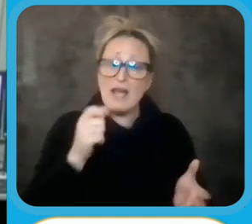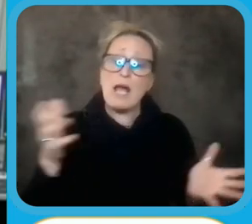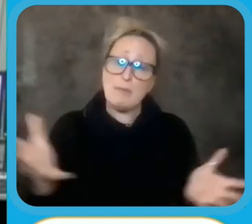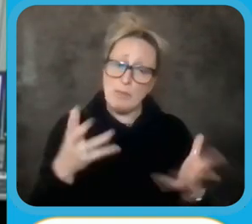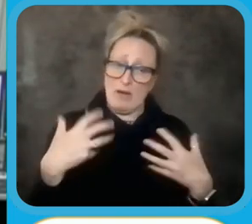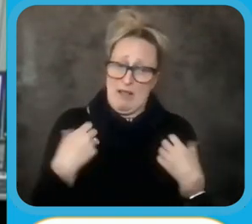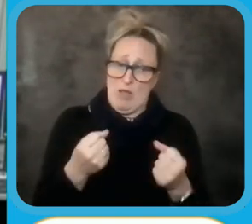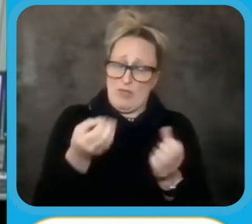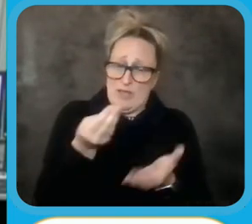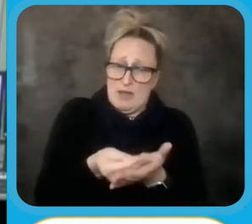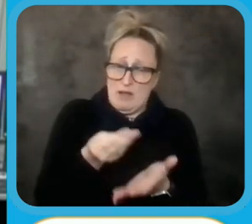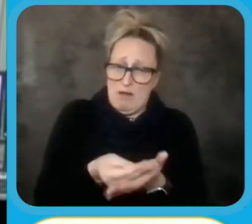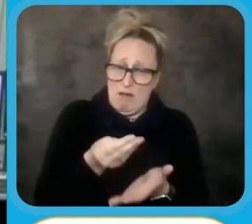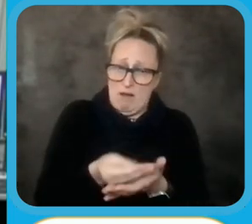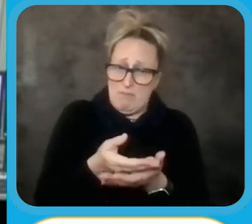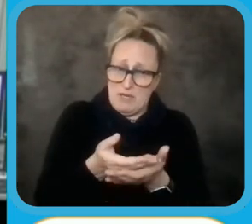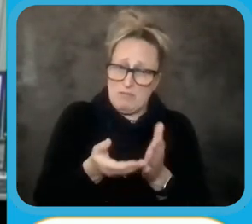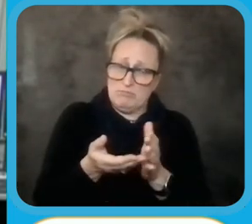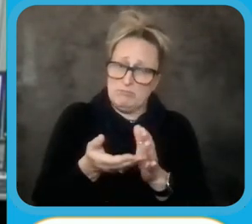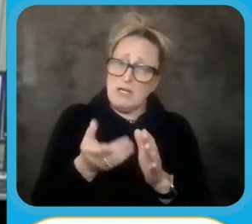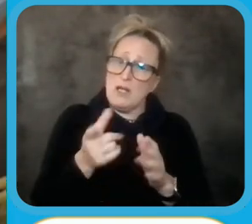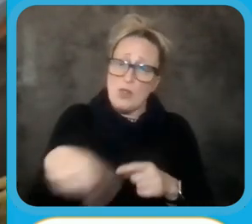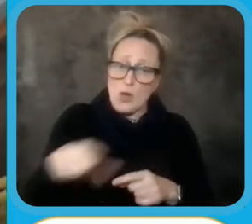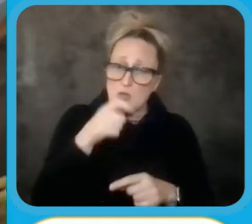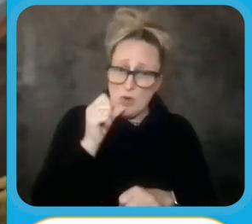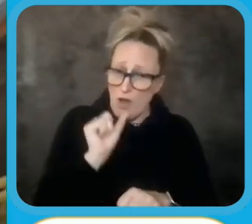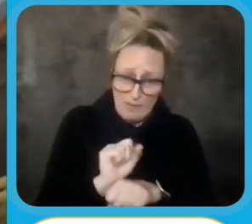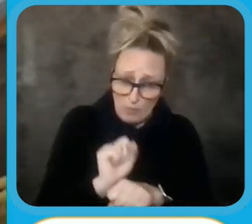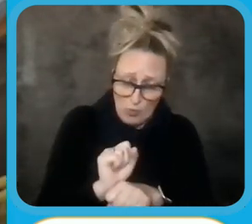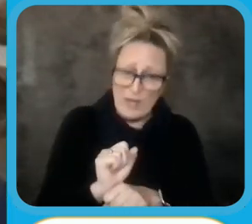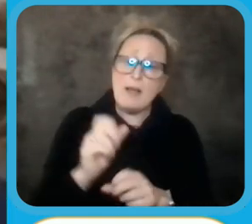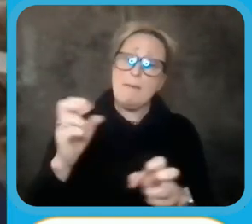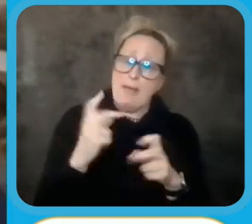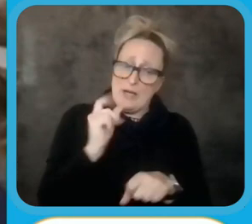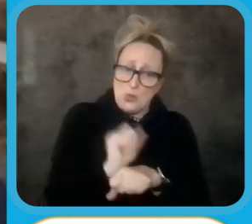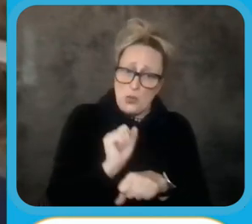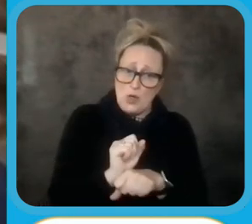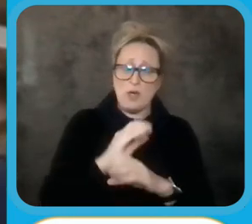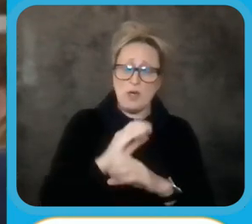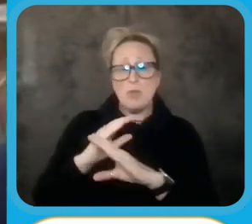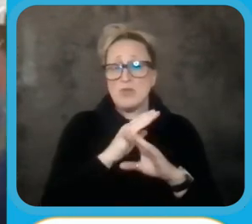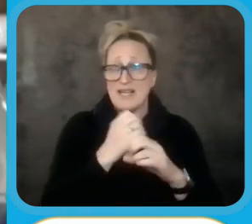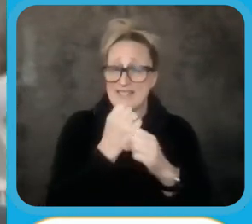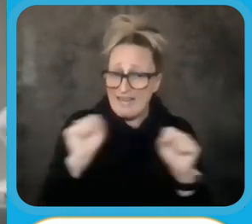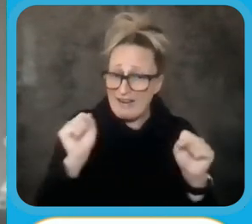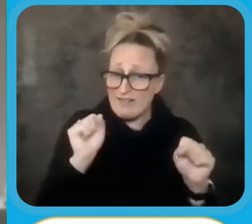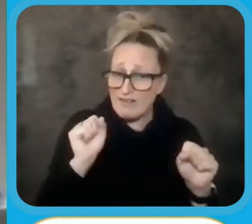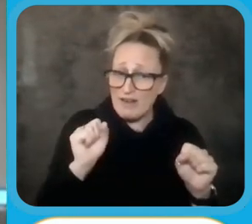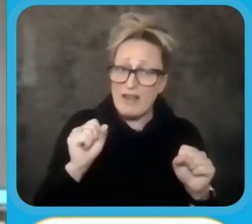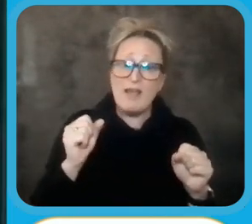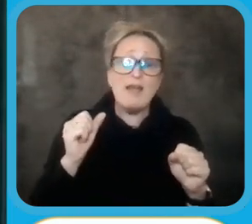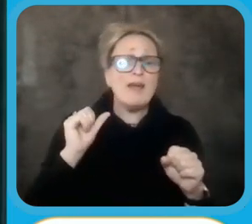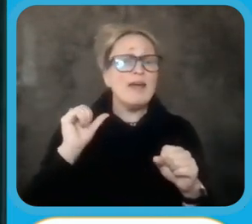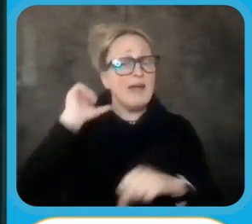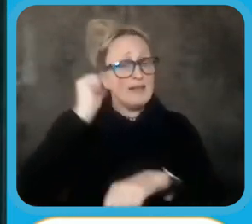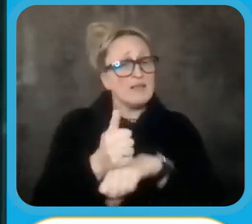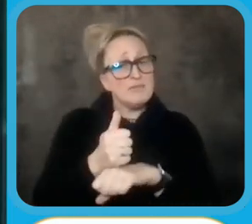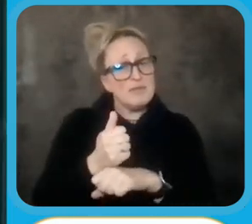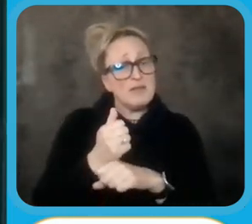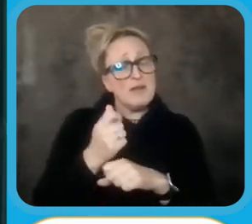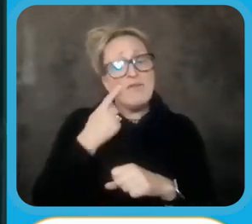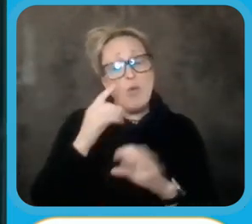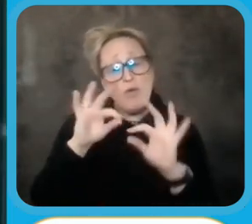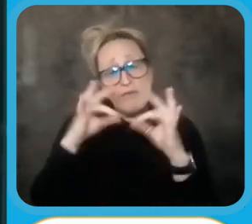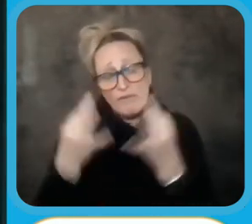economy by helping the unemployed return to work. We protect the public's health and shape positive health outcomes for our